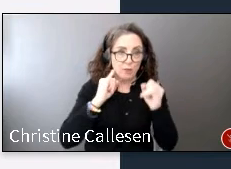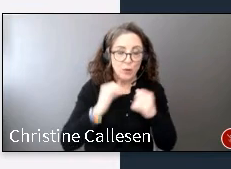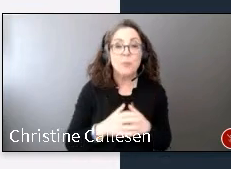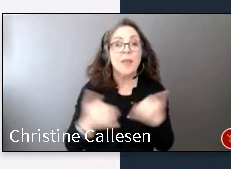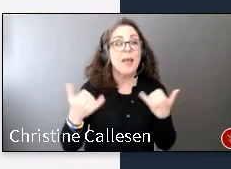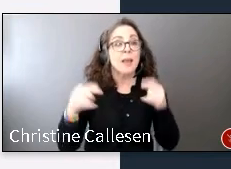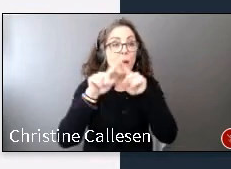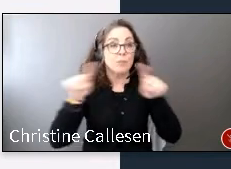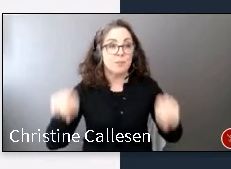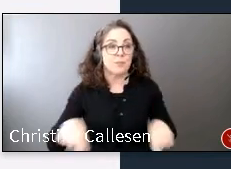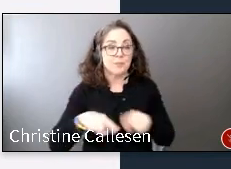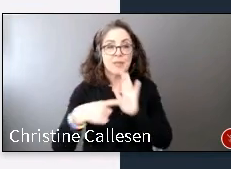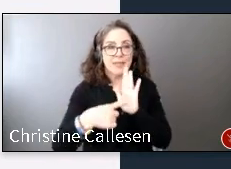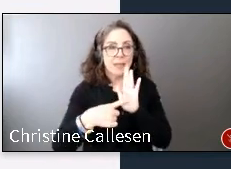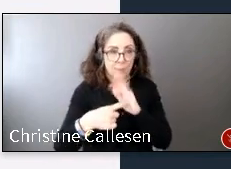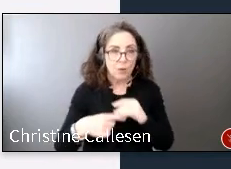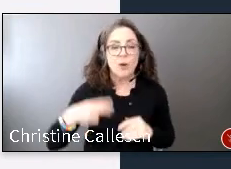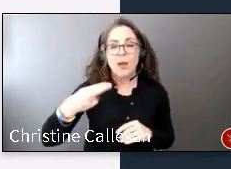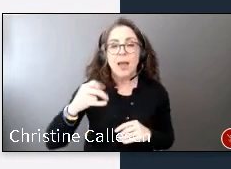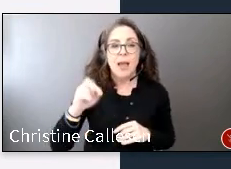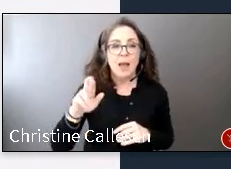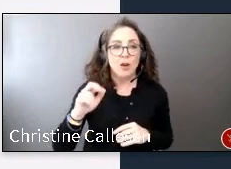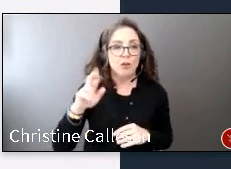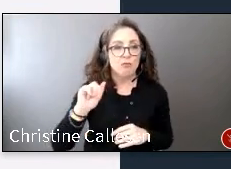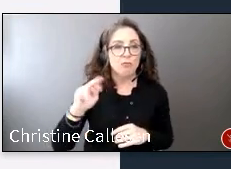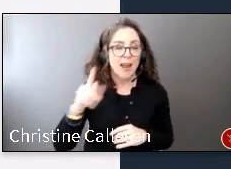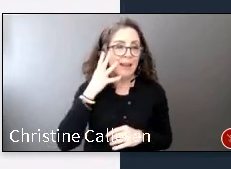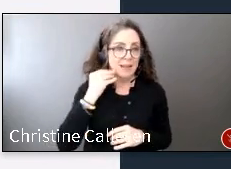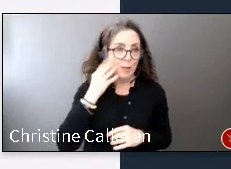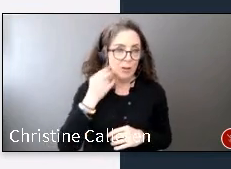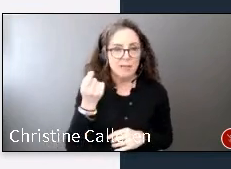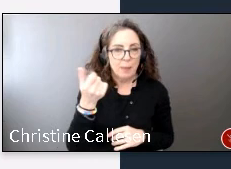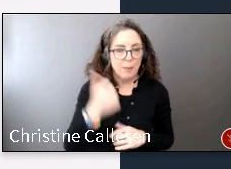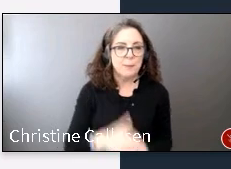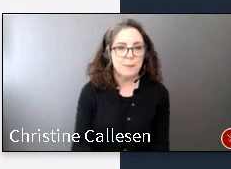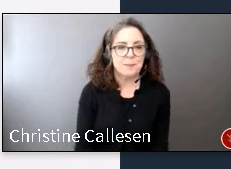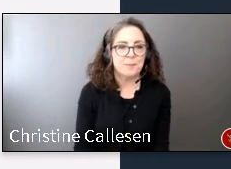my screen to demo the HackerRank experience a little bit.